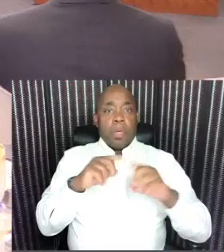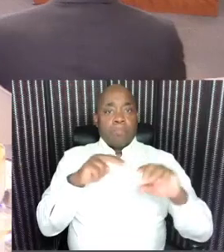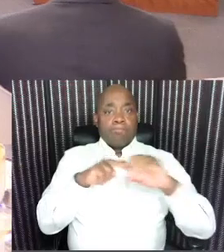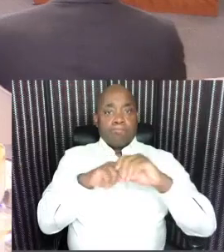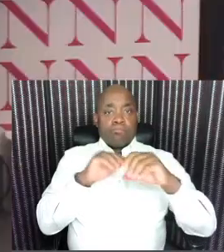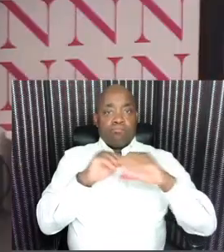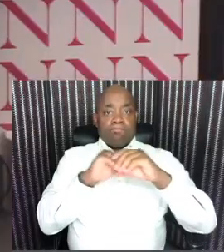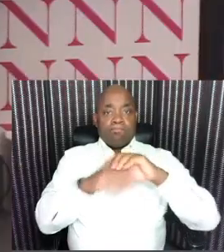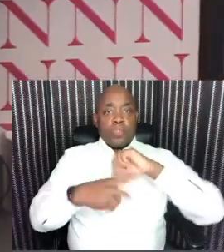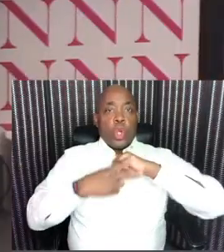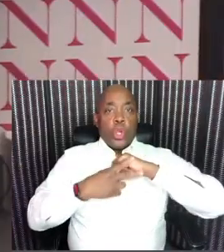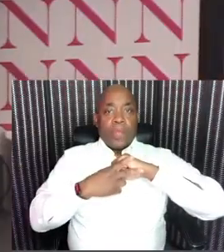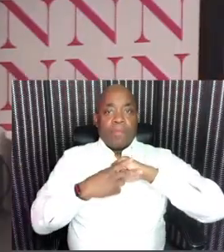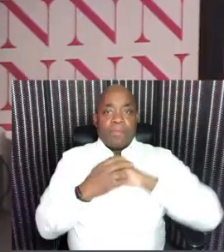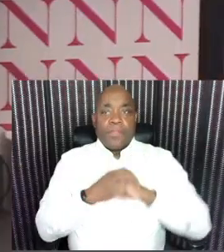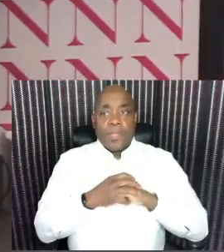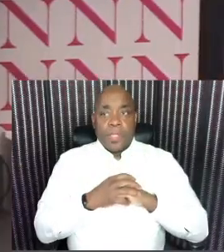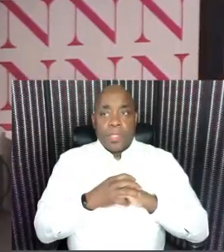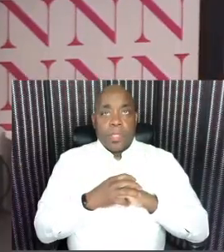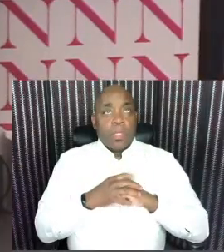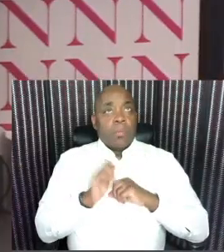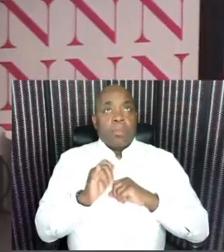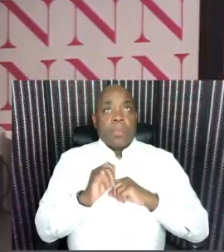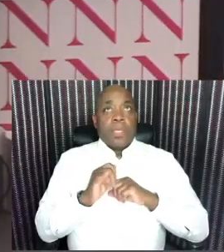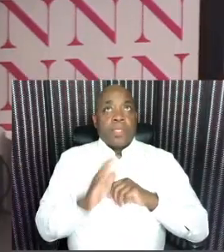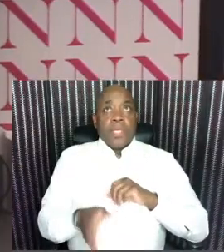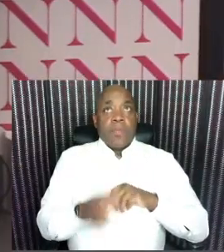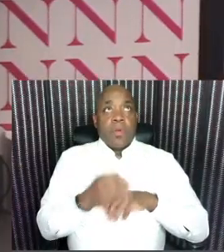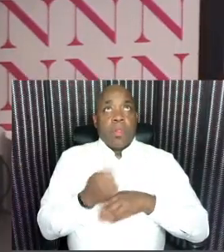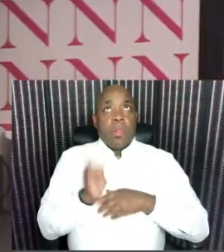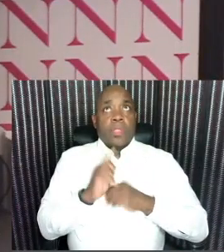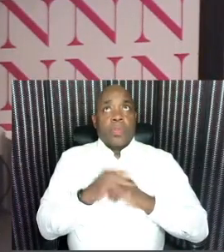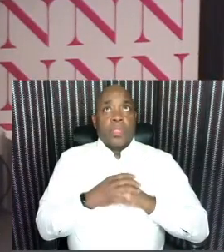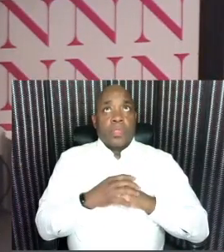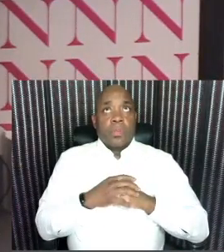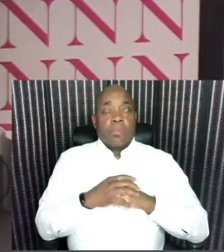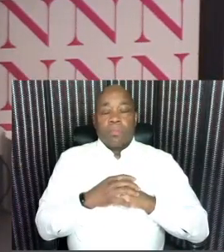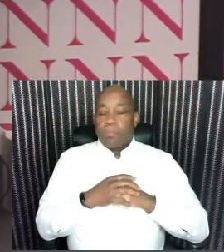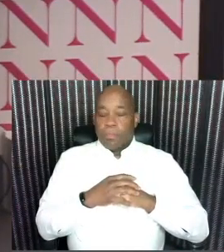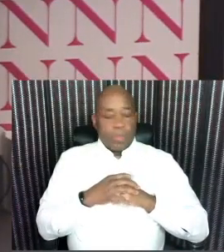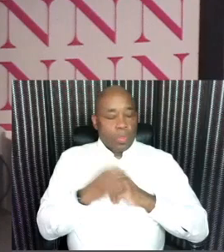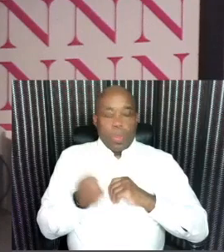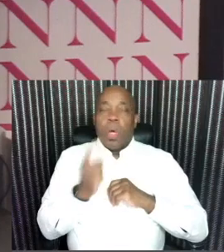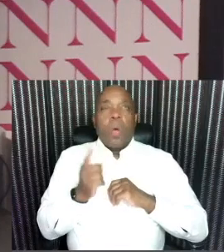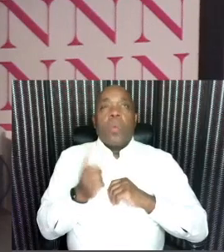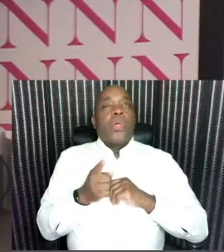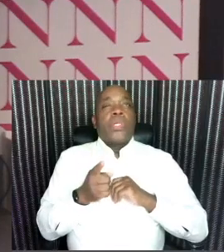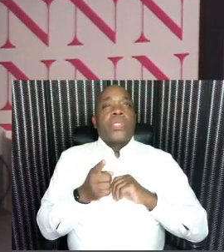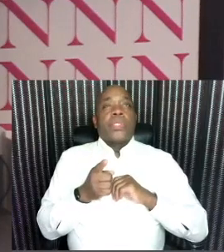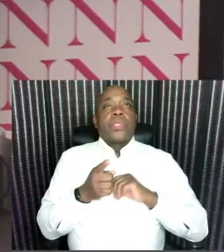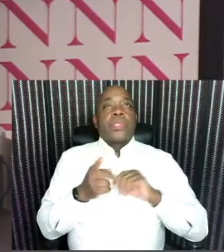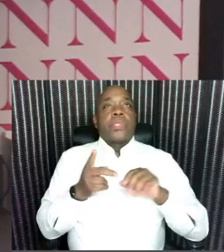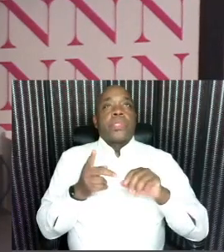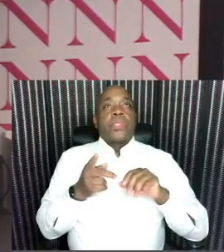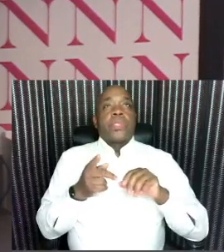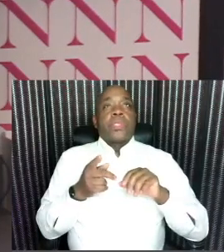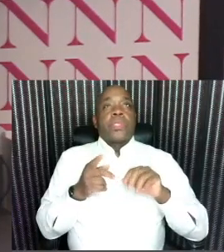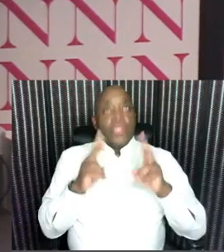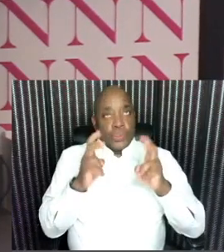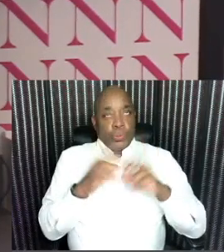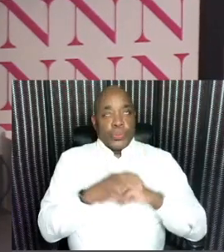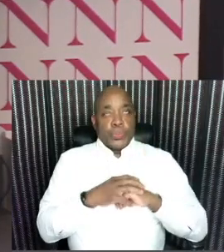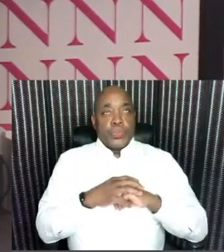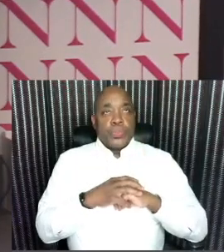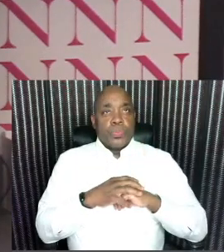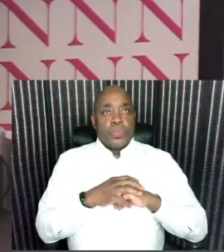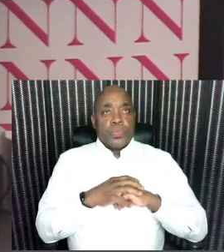Never, like last week, right? Like, it's always a thing. So there are two sort of ways